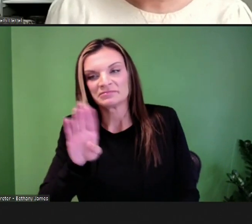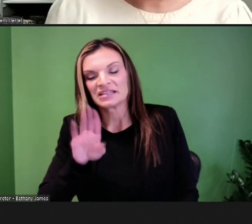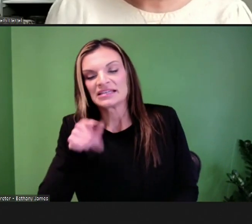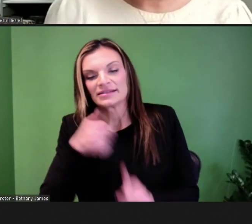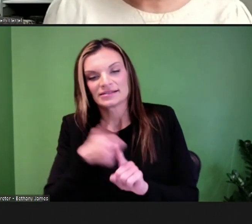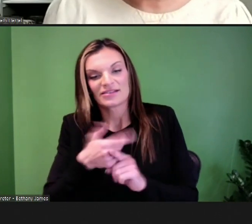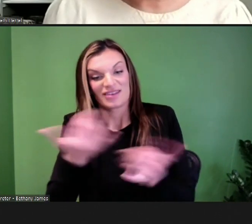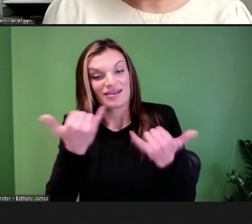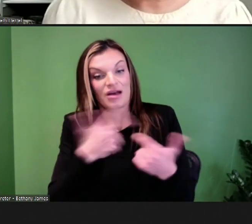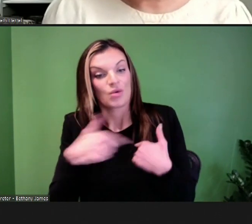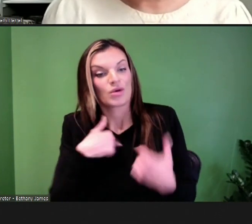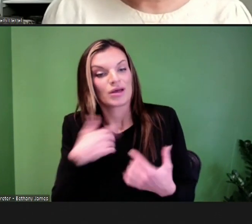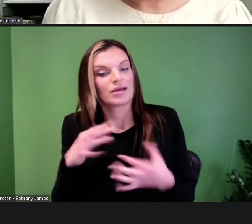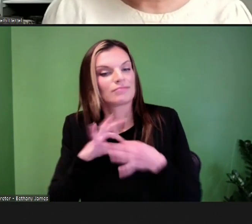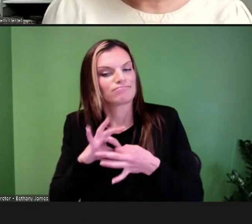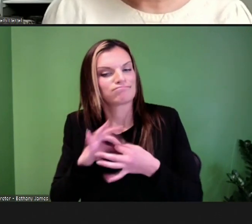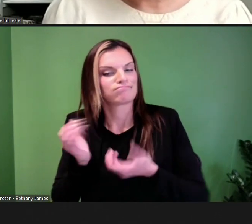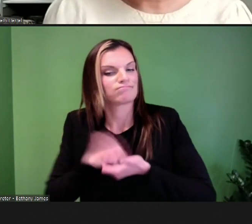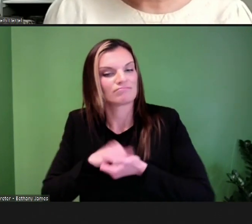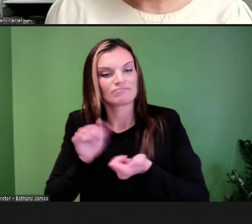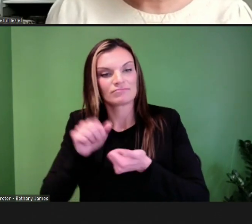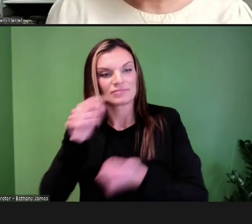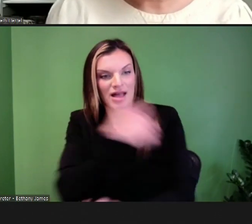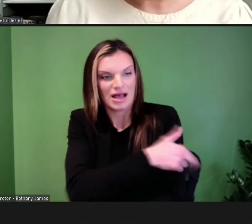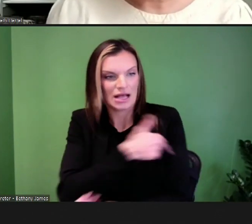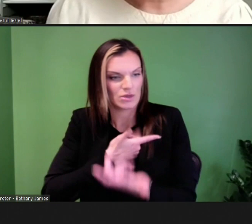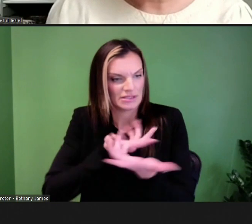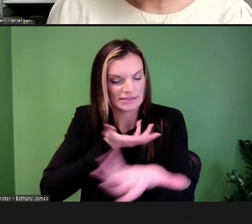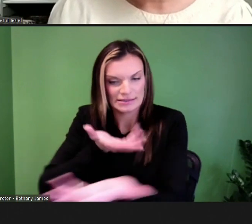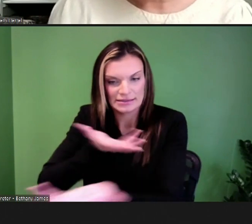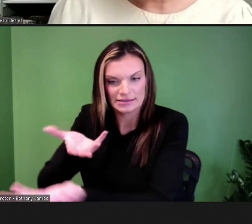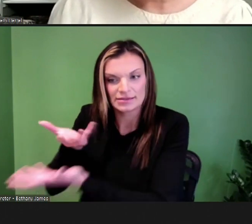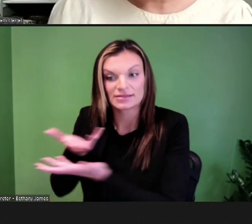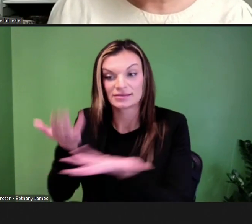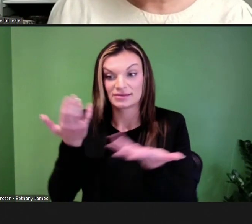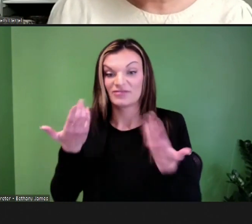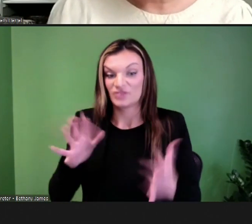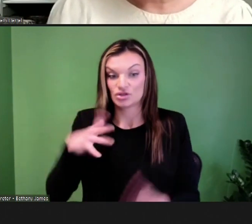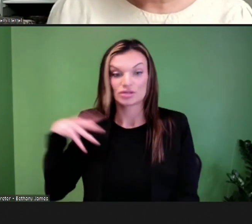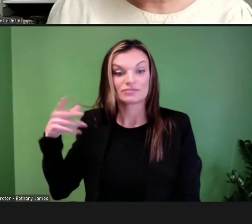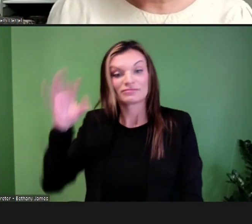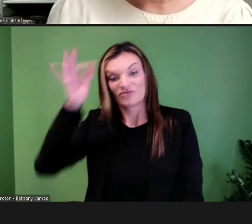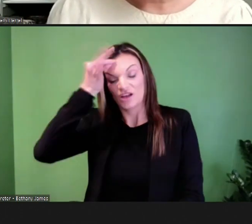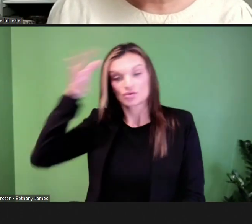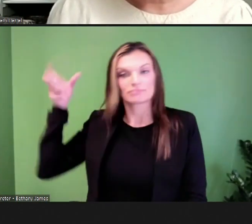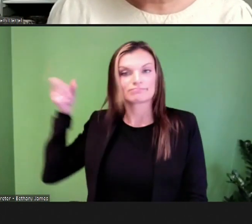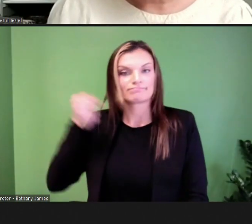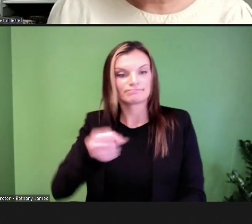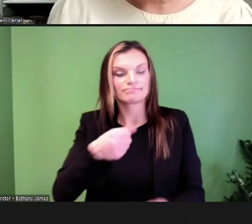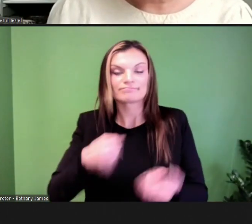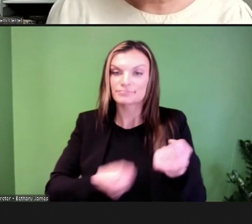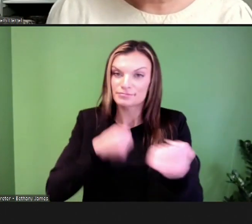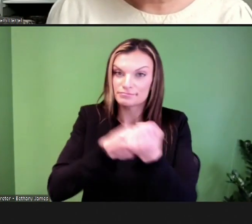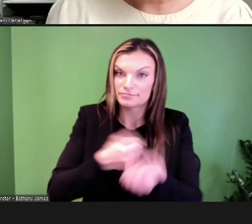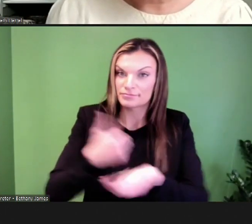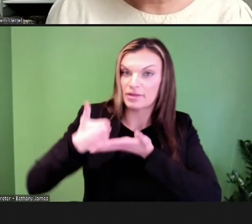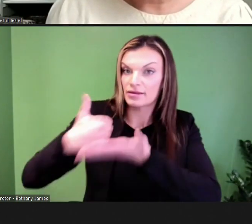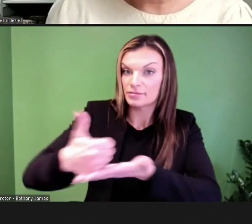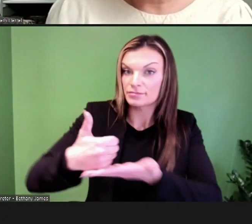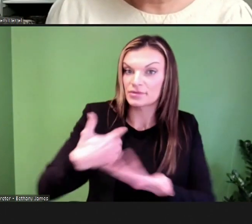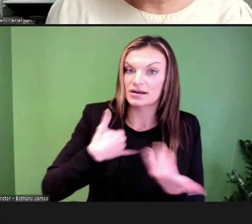closely. We've already brought in some federal assistance for hospitals that were really struggling. We're working on messaging to community